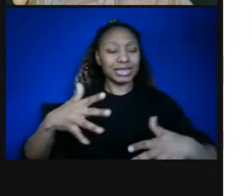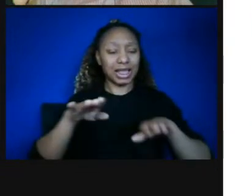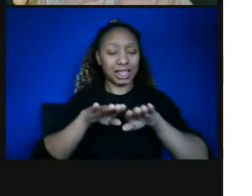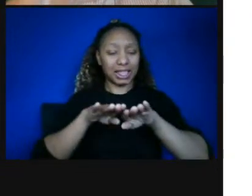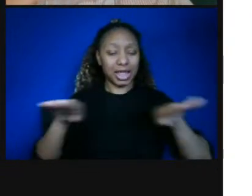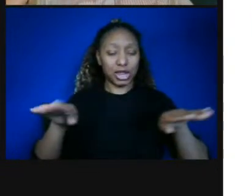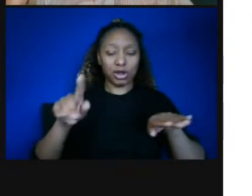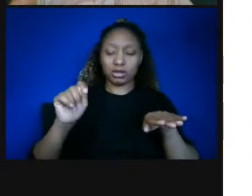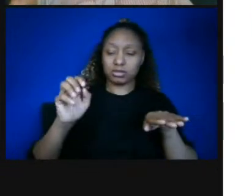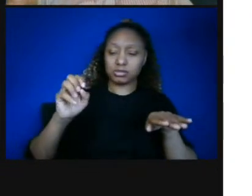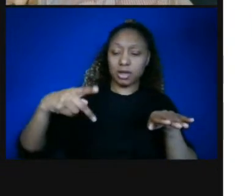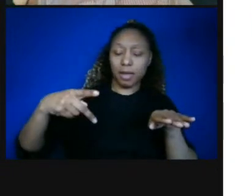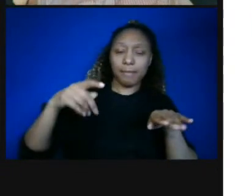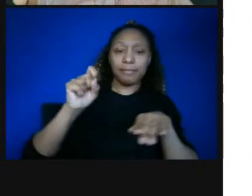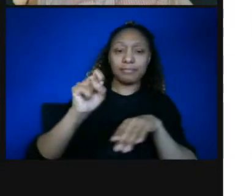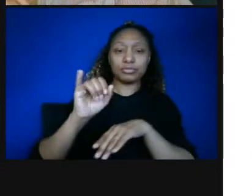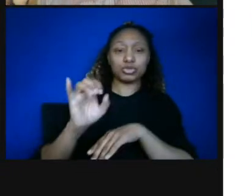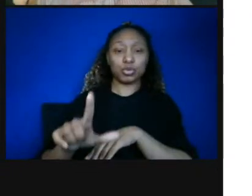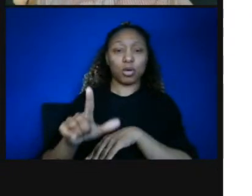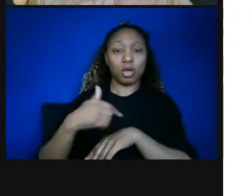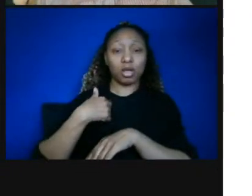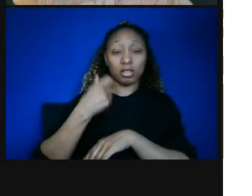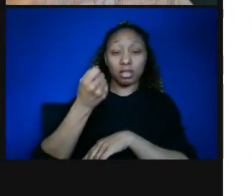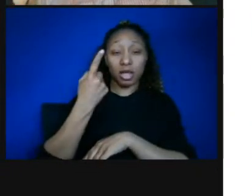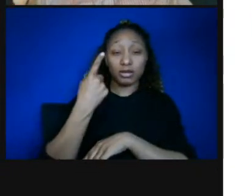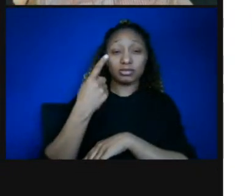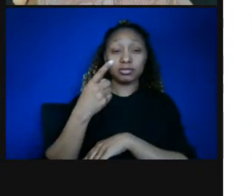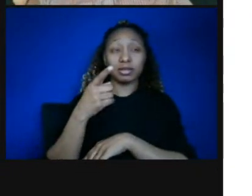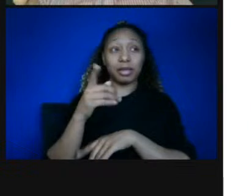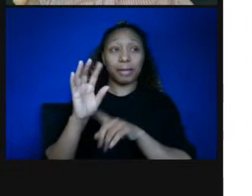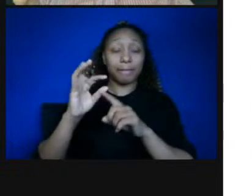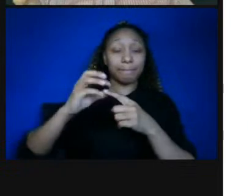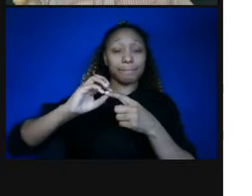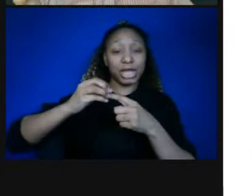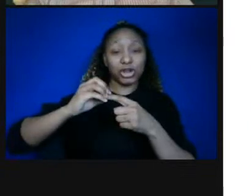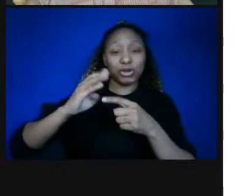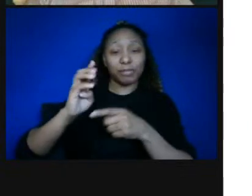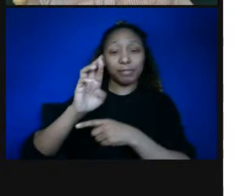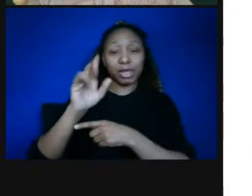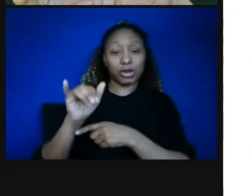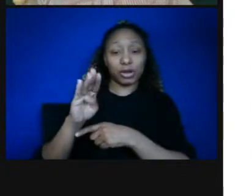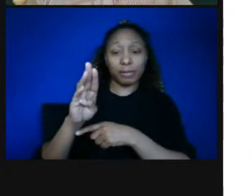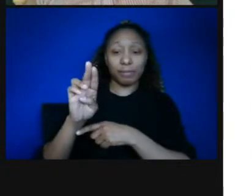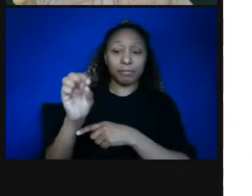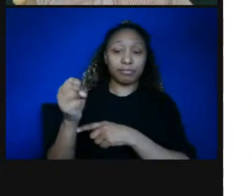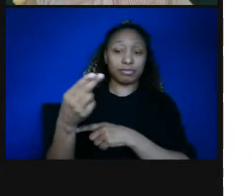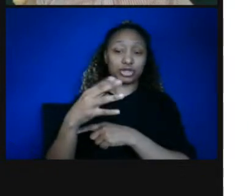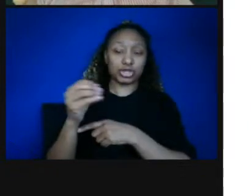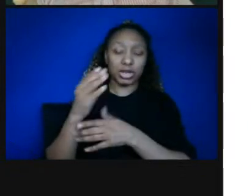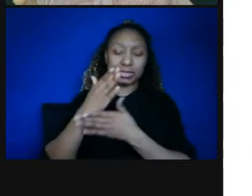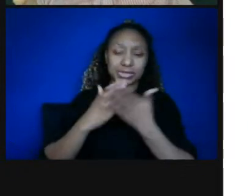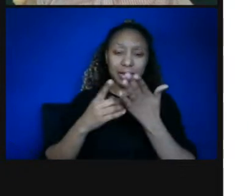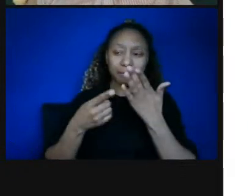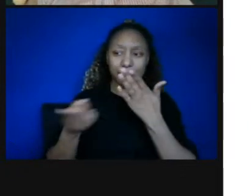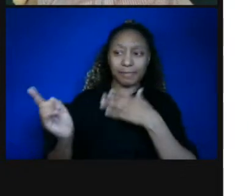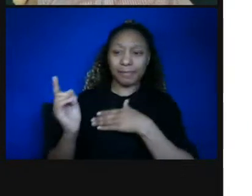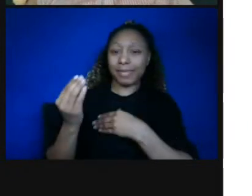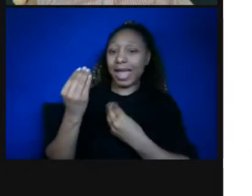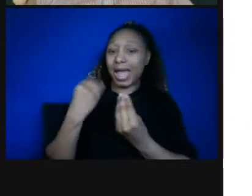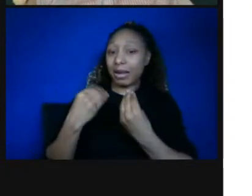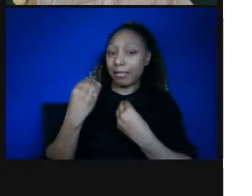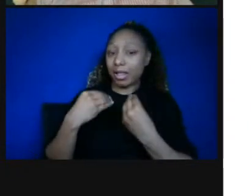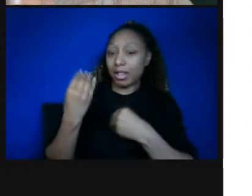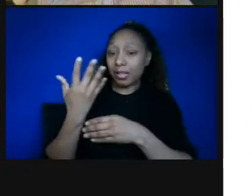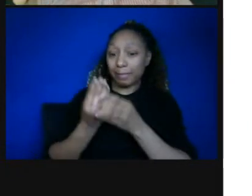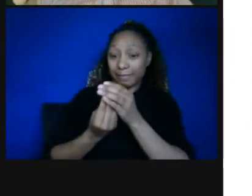is why plants such as berry bushes, medicinal plants, and all these other, edible plants or flowering plants are able